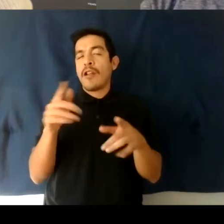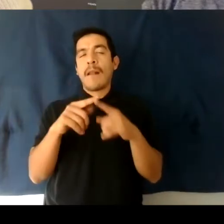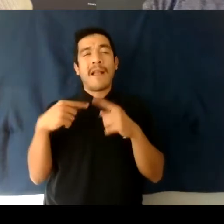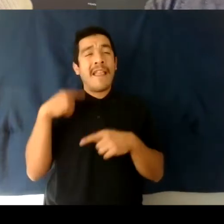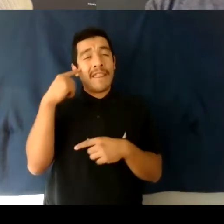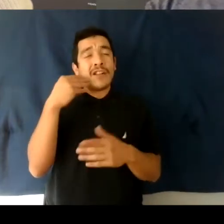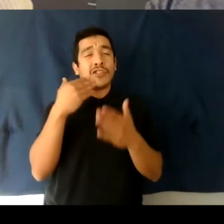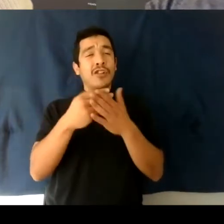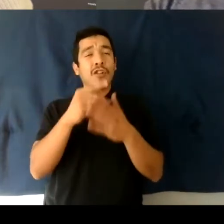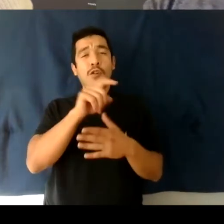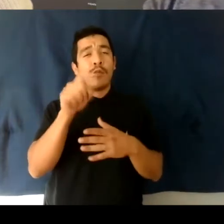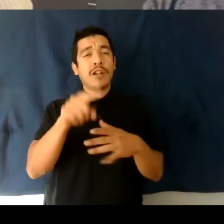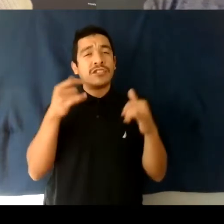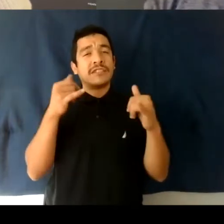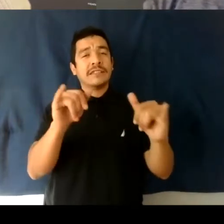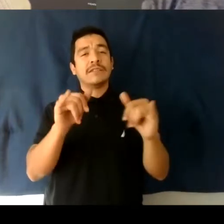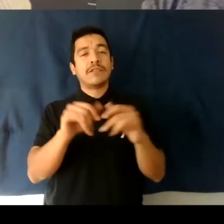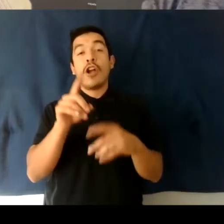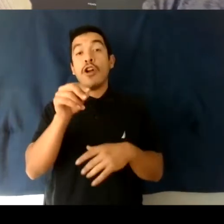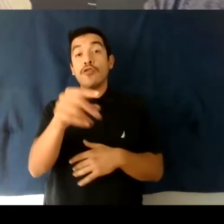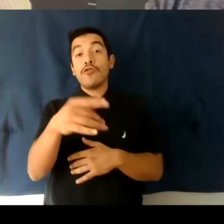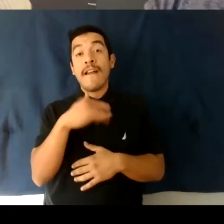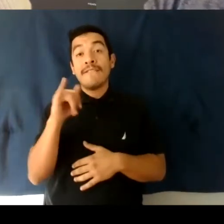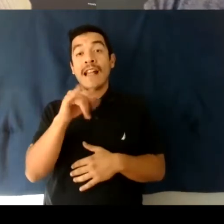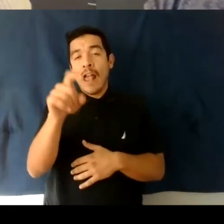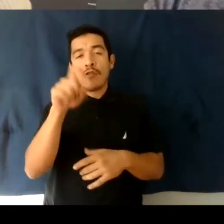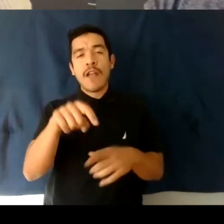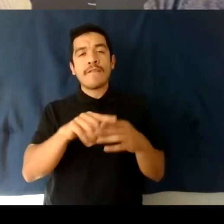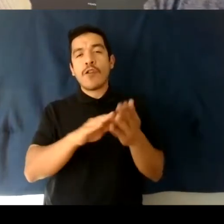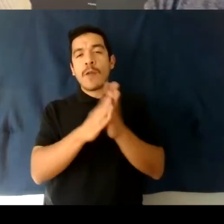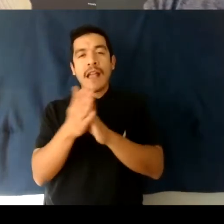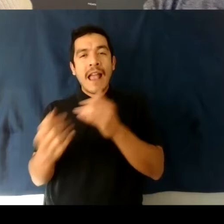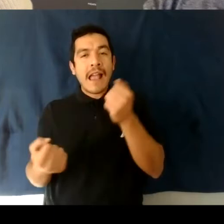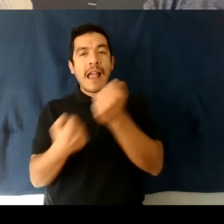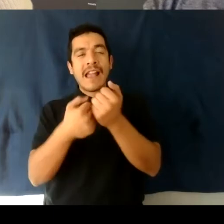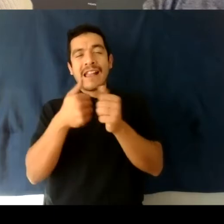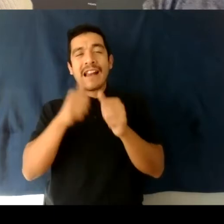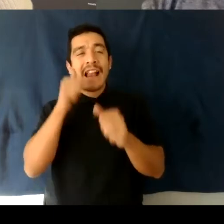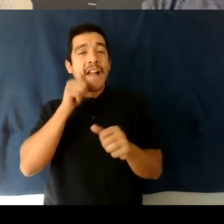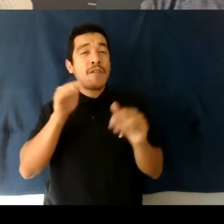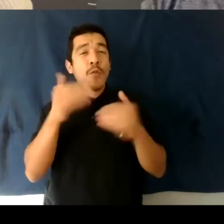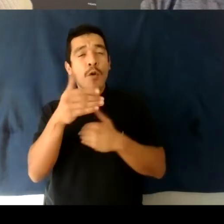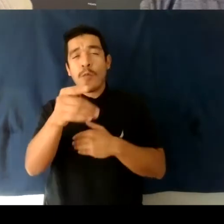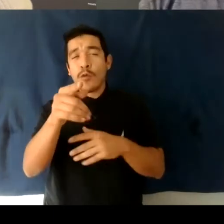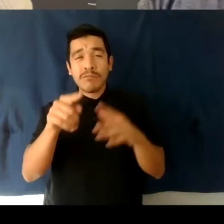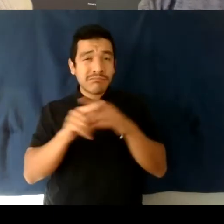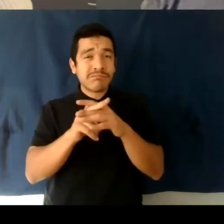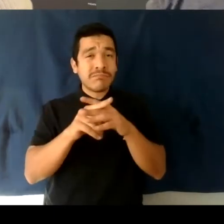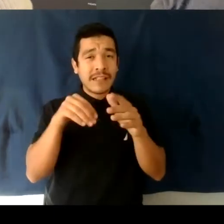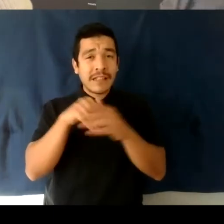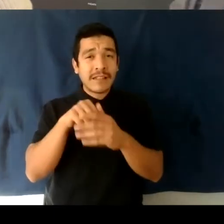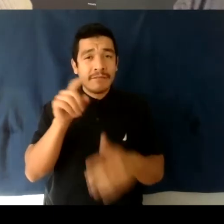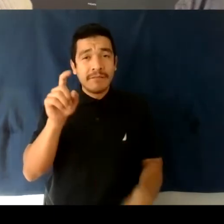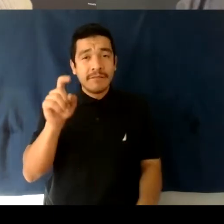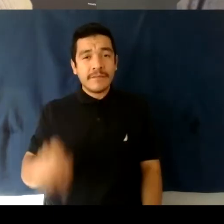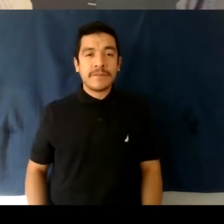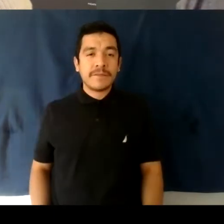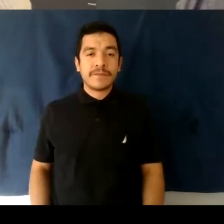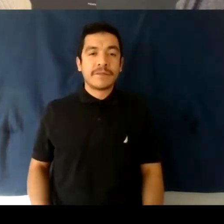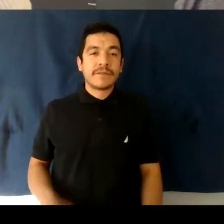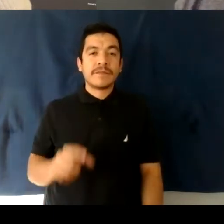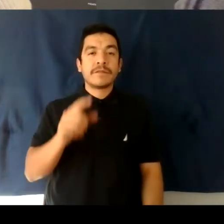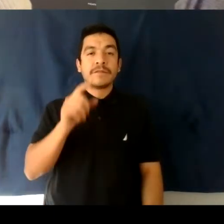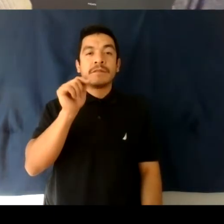question still. Do you feel like you have to be an advocate in every room you go into? Um,